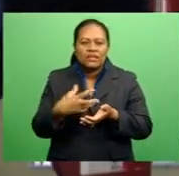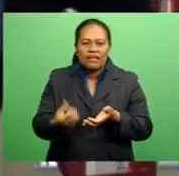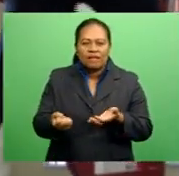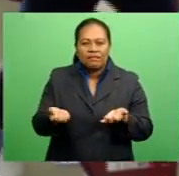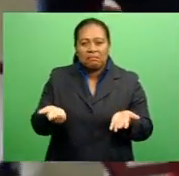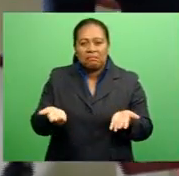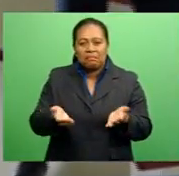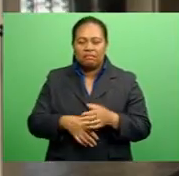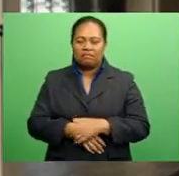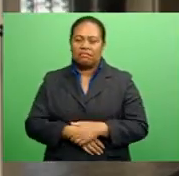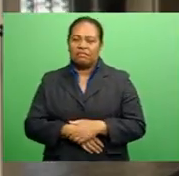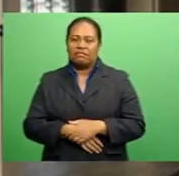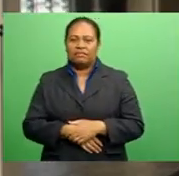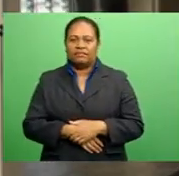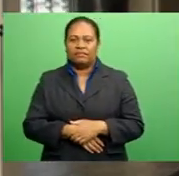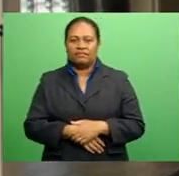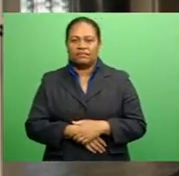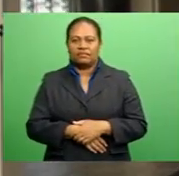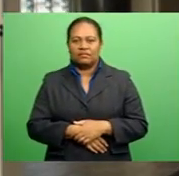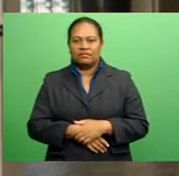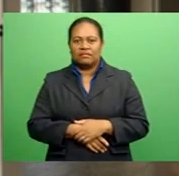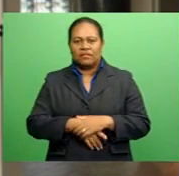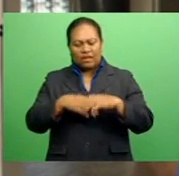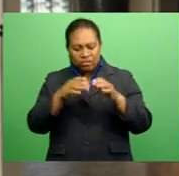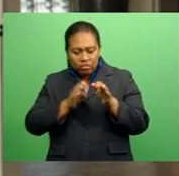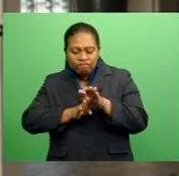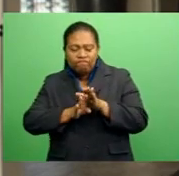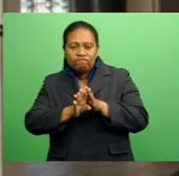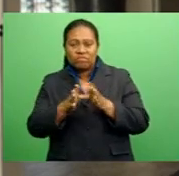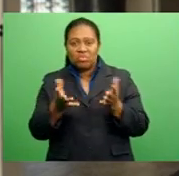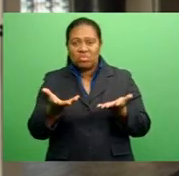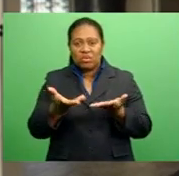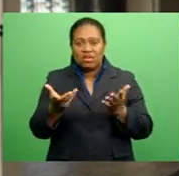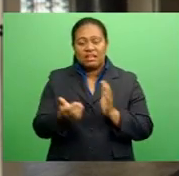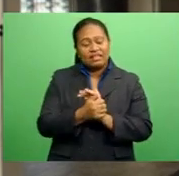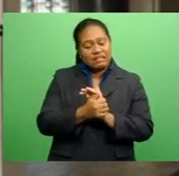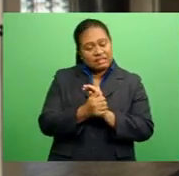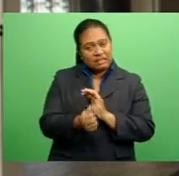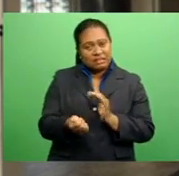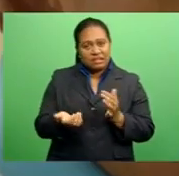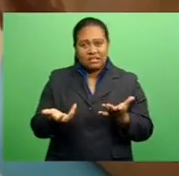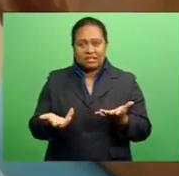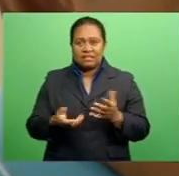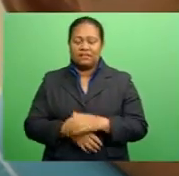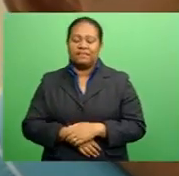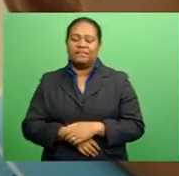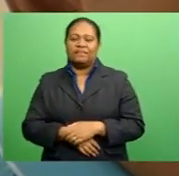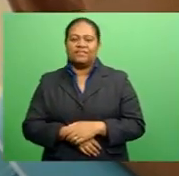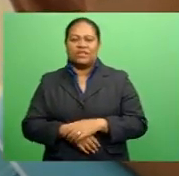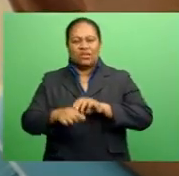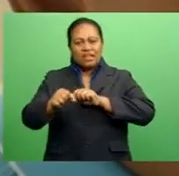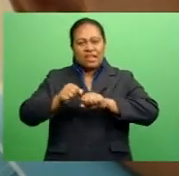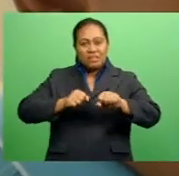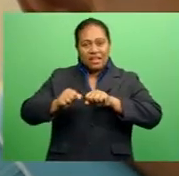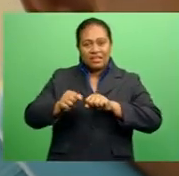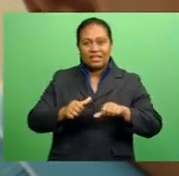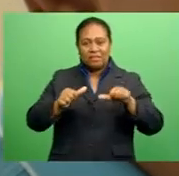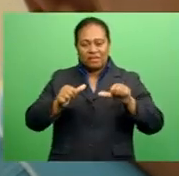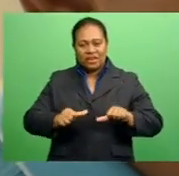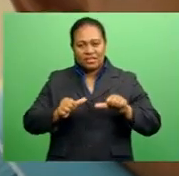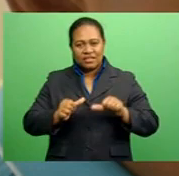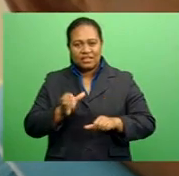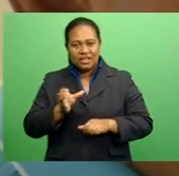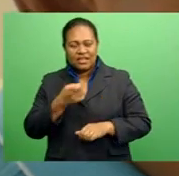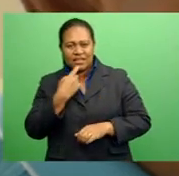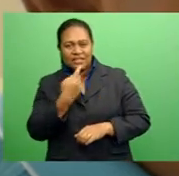and where I have to improve on my skills and ring craft. Boxing Fiji President Manasa